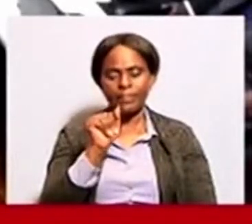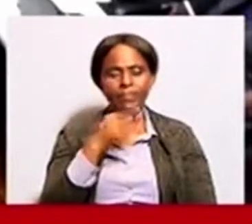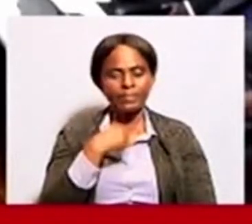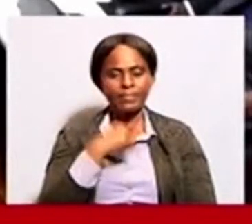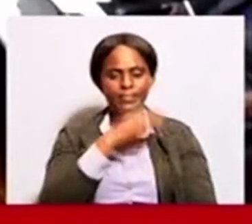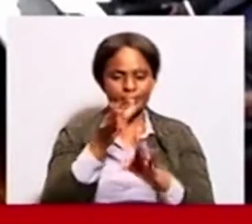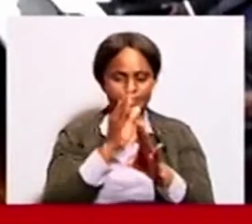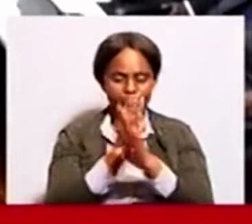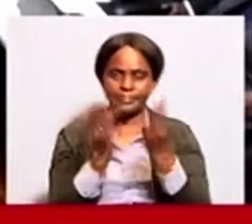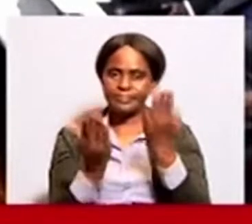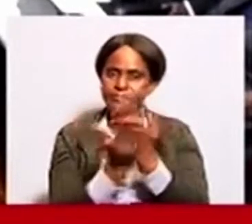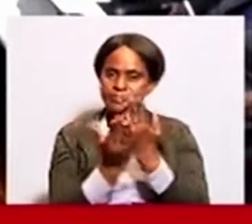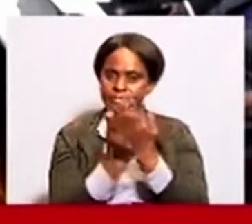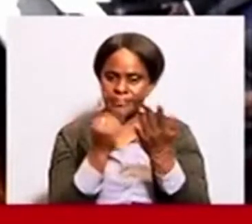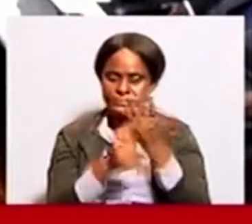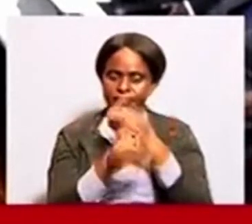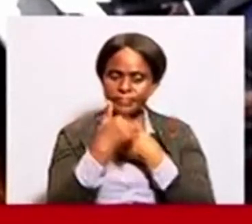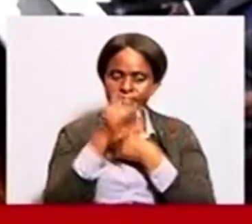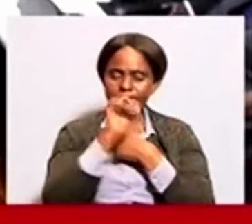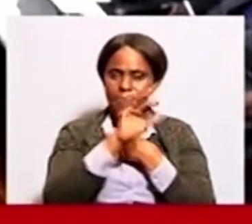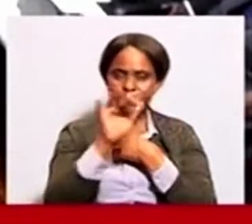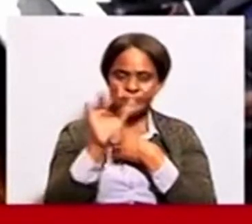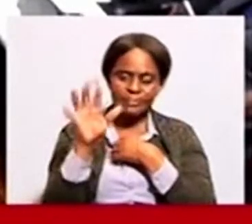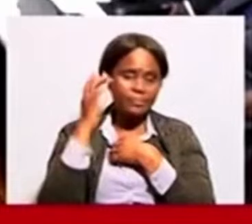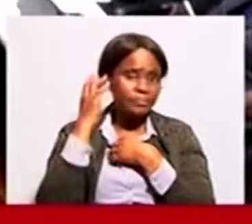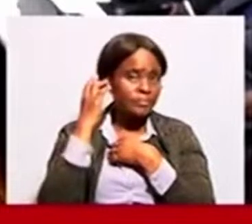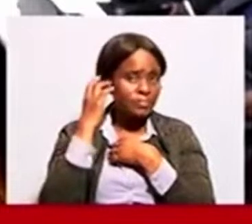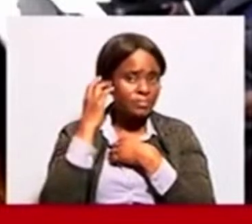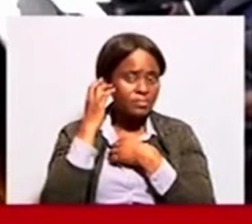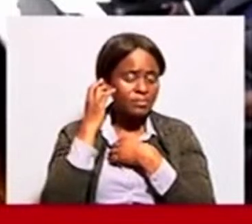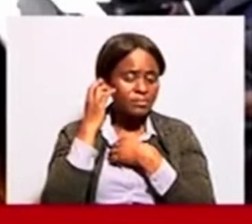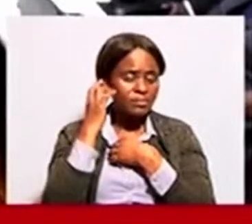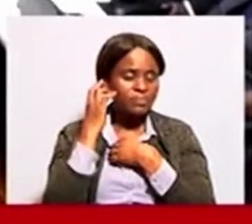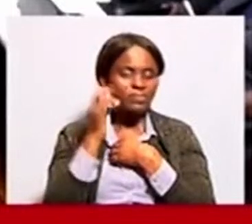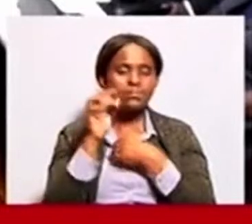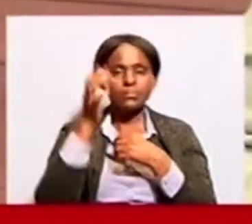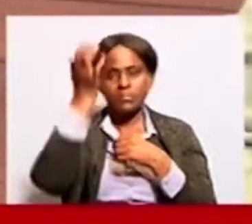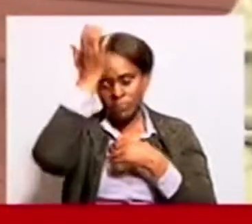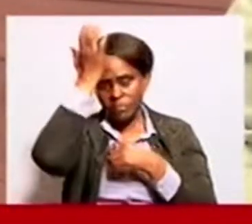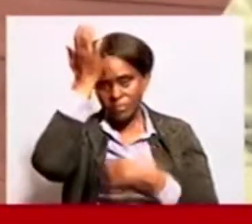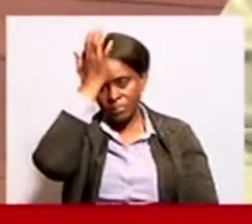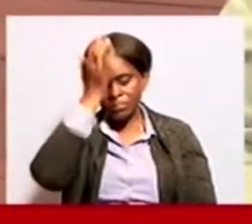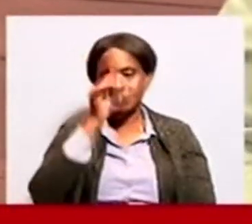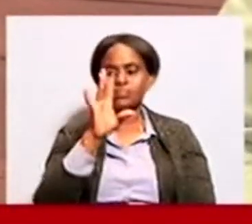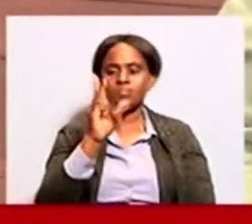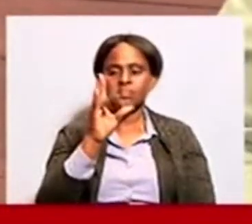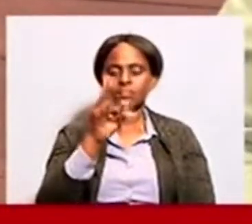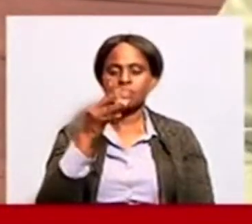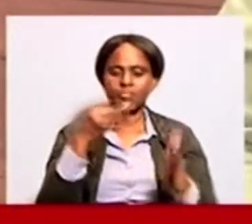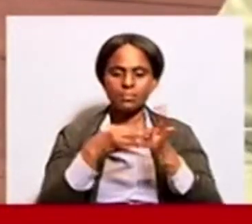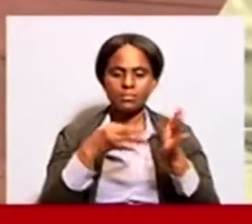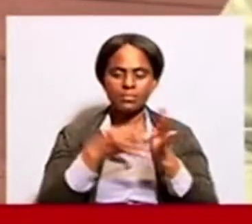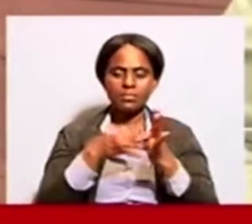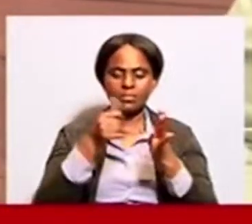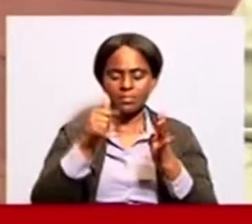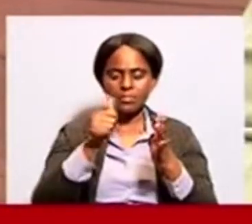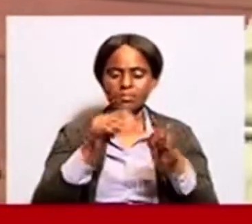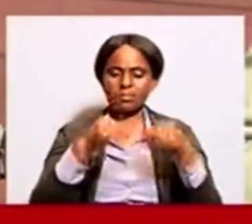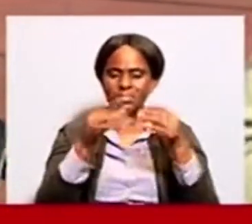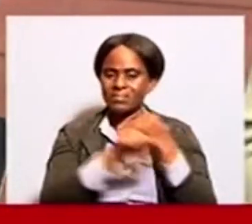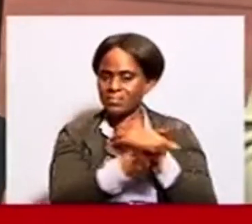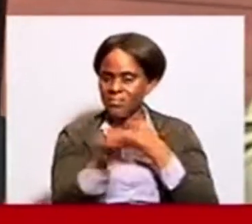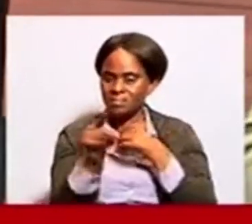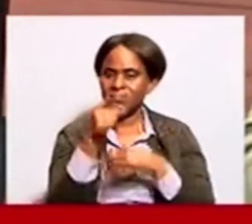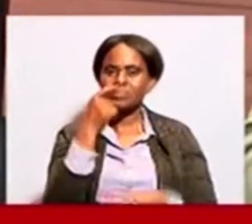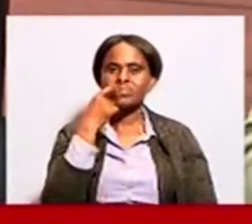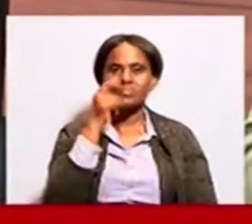addendum document that has been circulated. It's dated 17th February. Did you deliver these